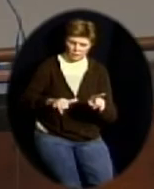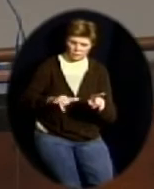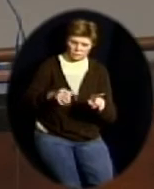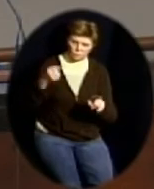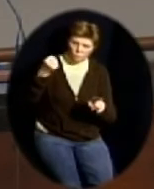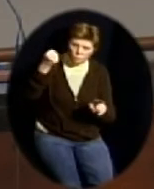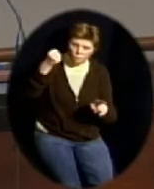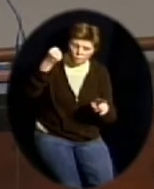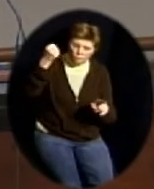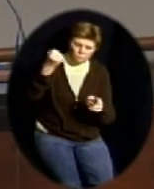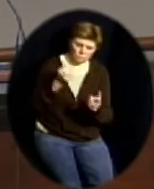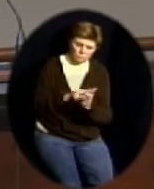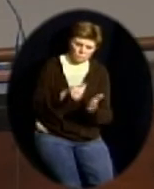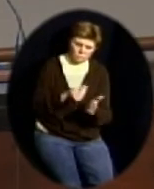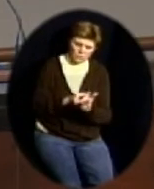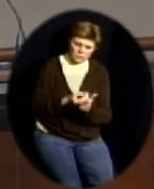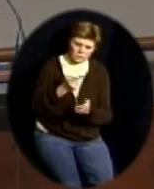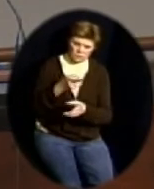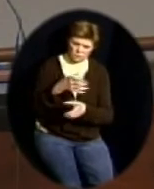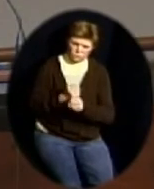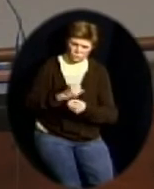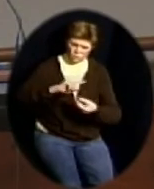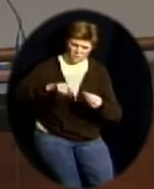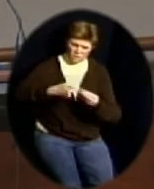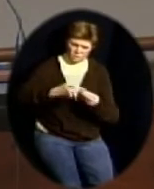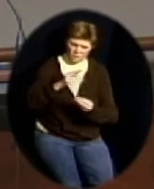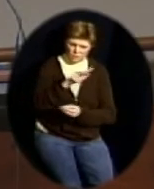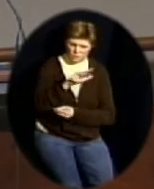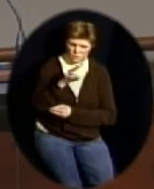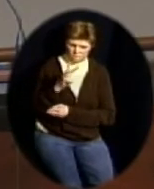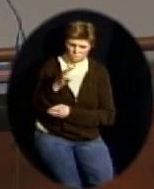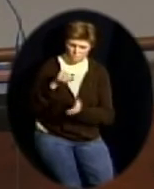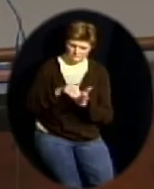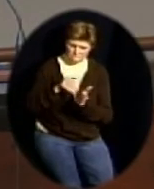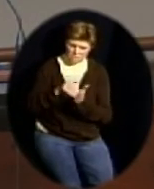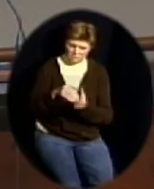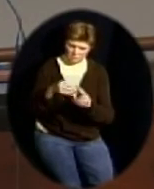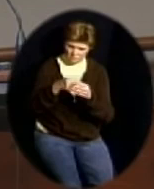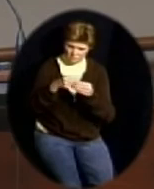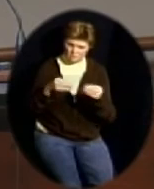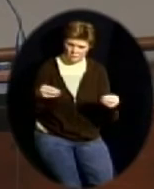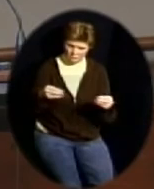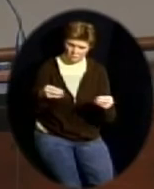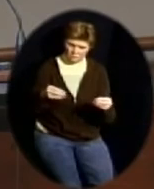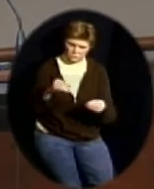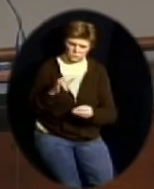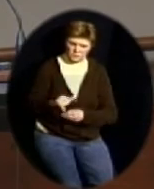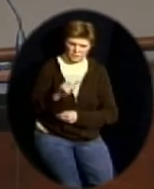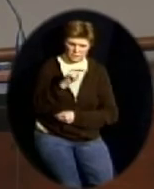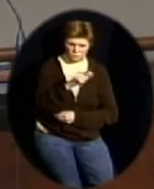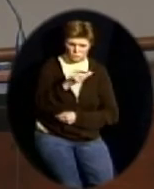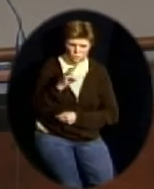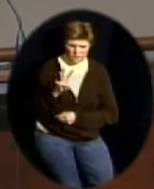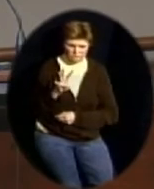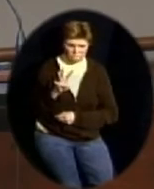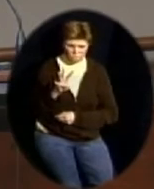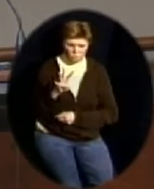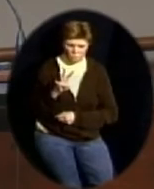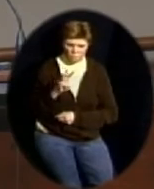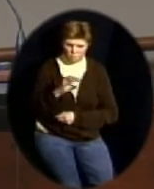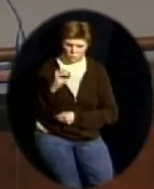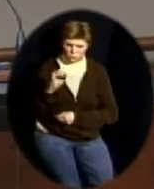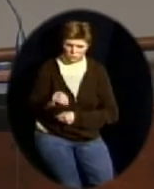right now is going to generate around $34 million, which is 20% of the total budget. The student size is